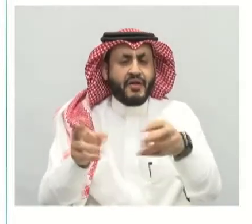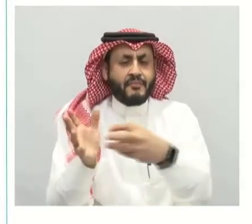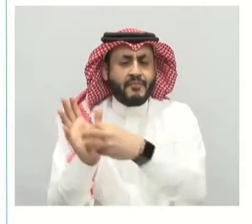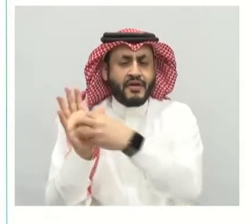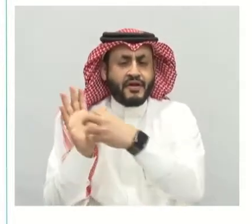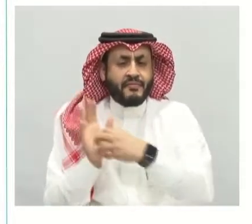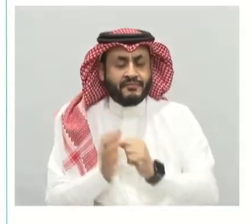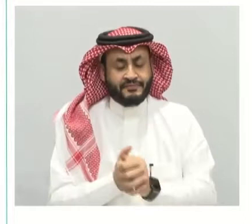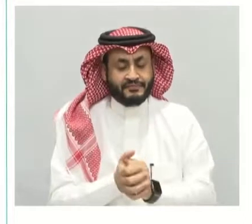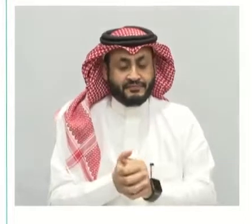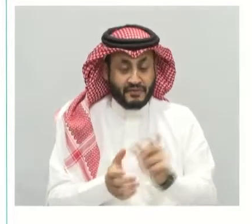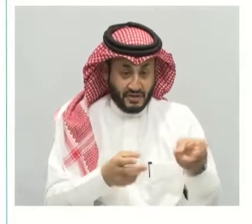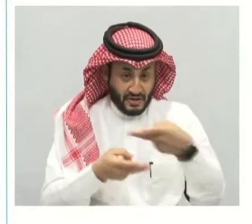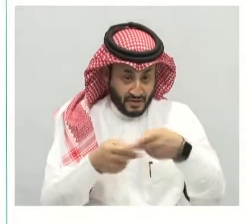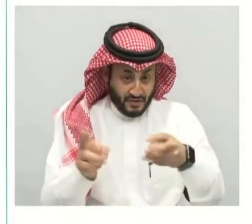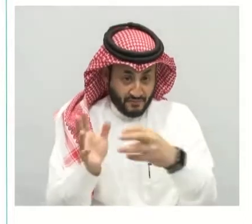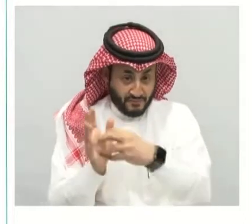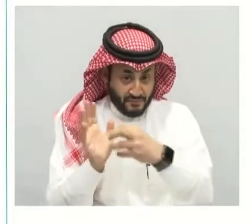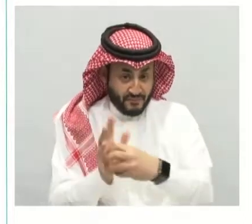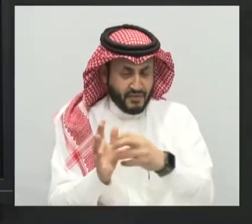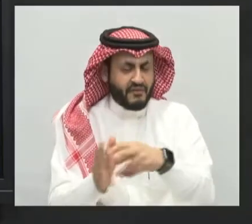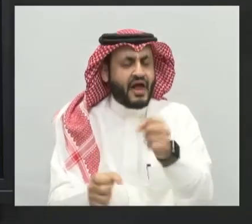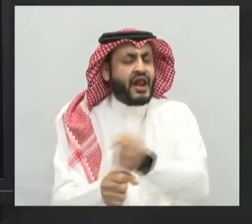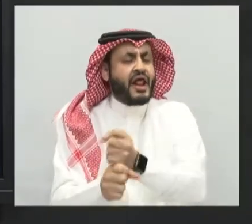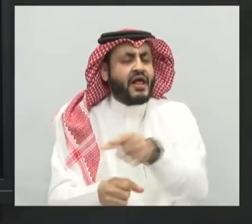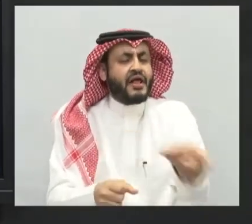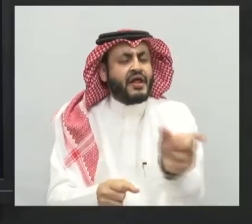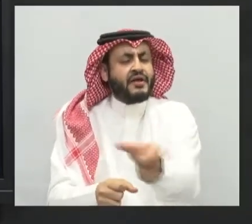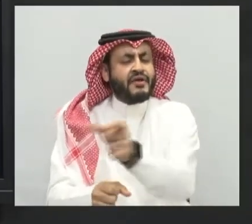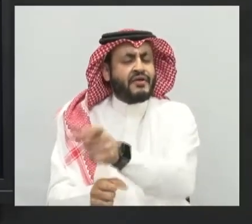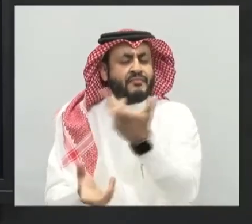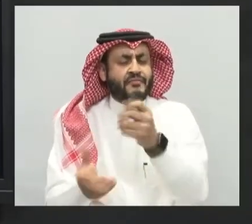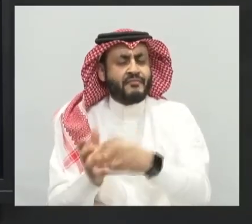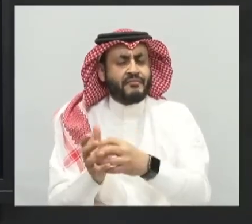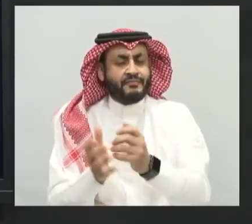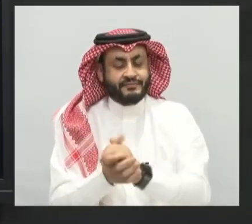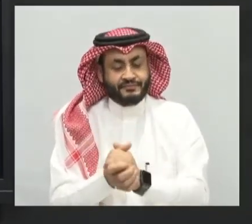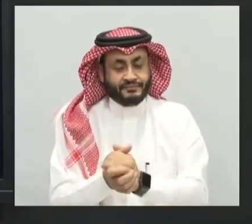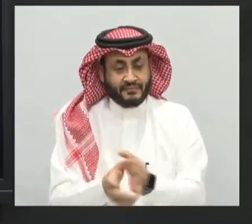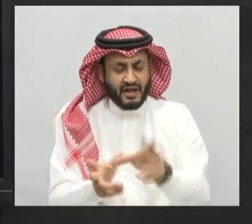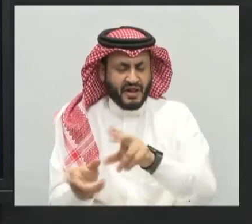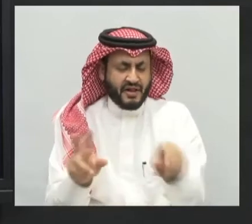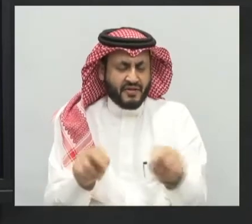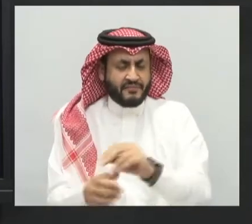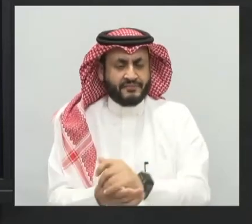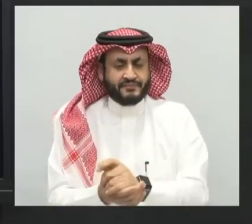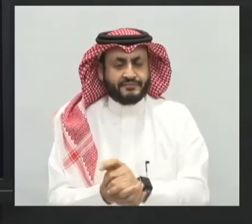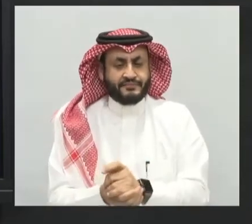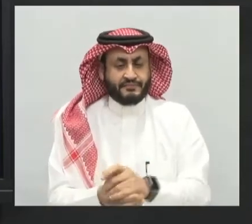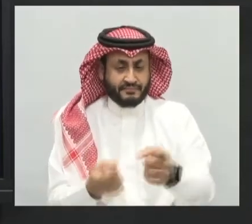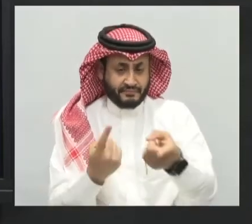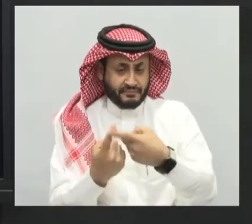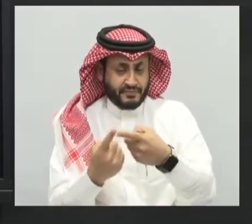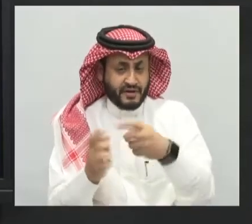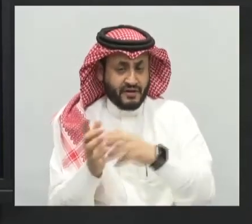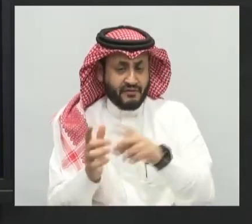about different places and what can we do at each place. For example, we talked about the first place,